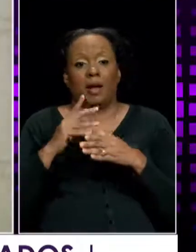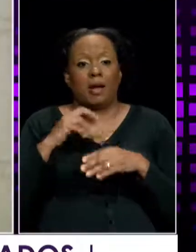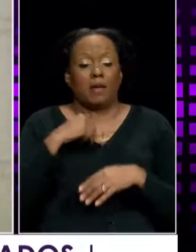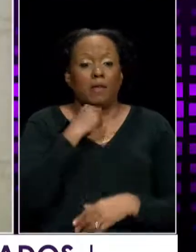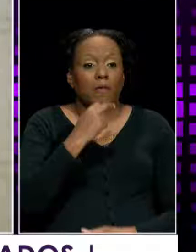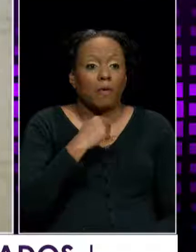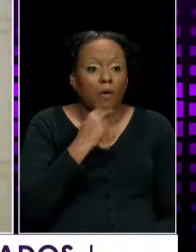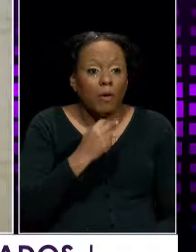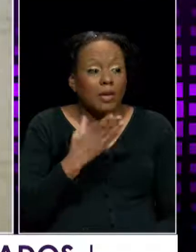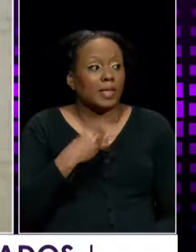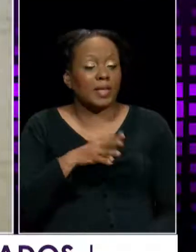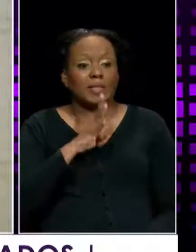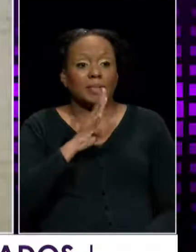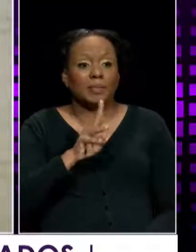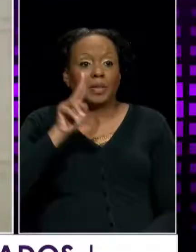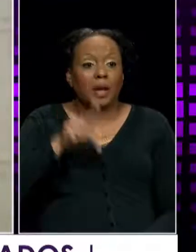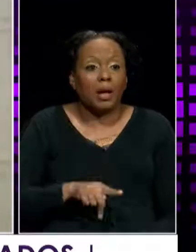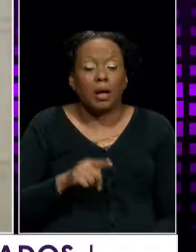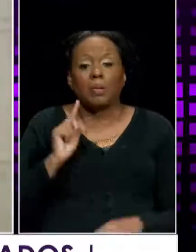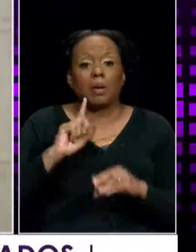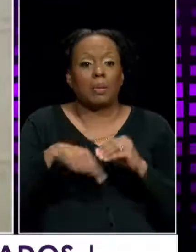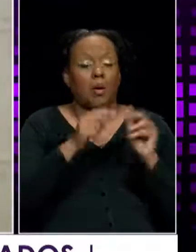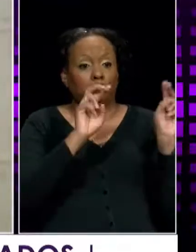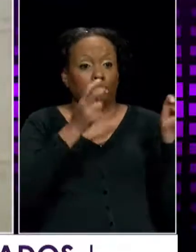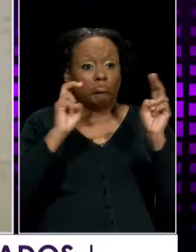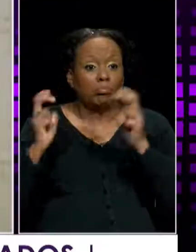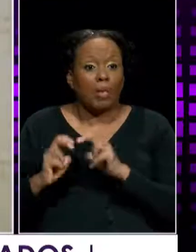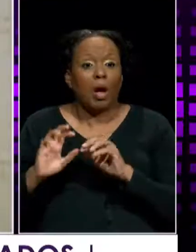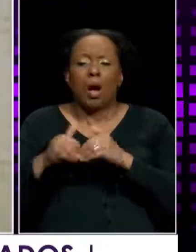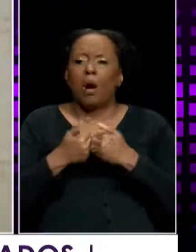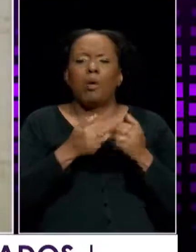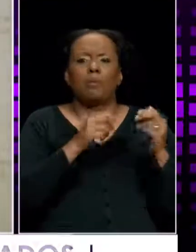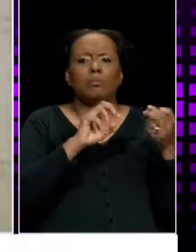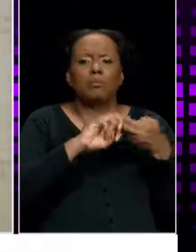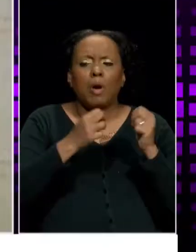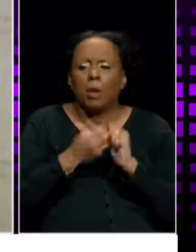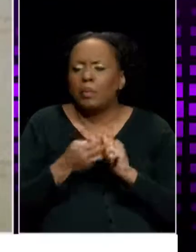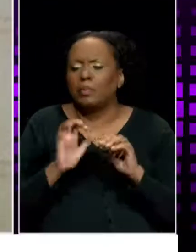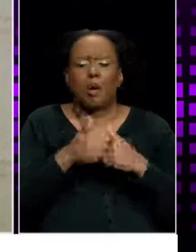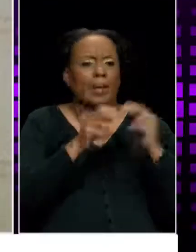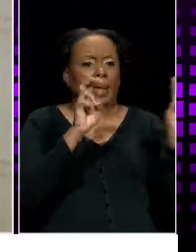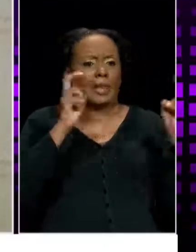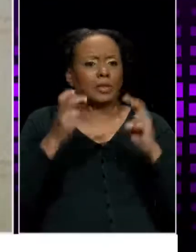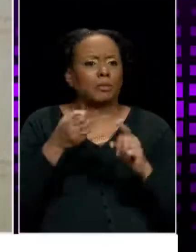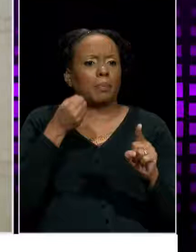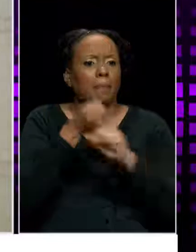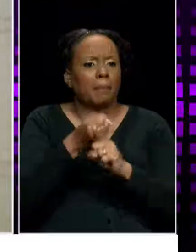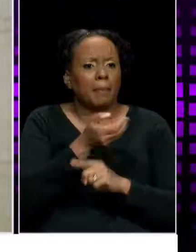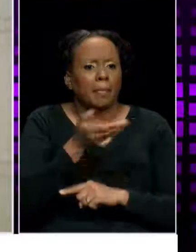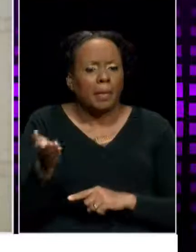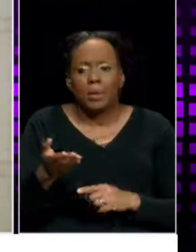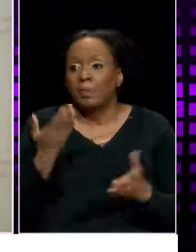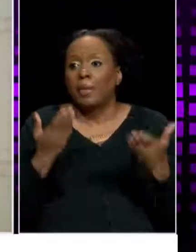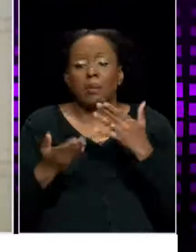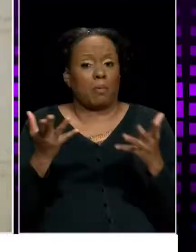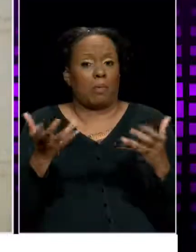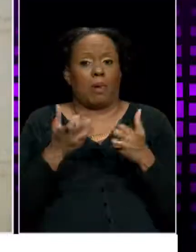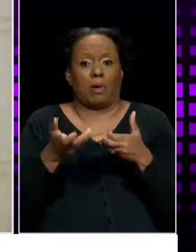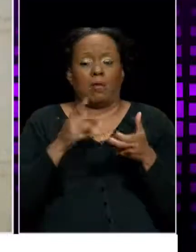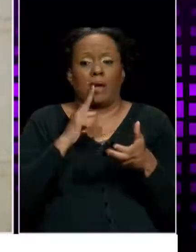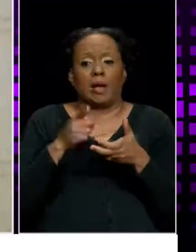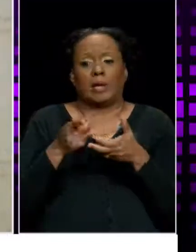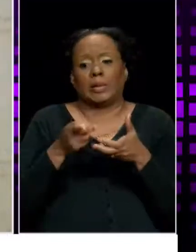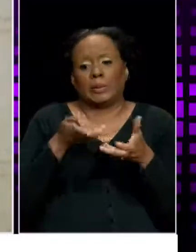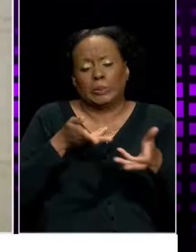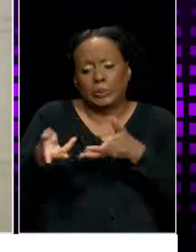up and speak out or tackle issues that affect them, problems that they think they want to hash out or talk about. Your